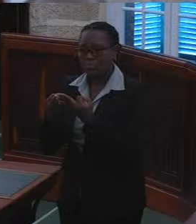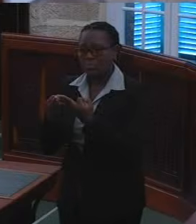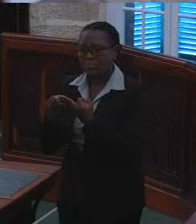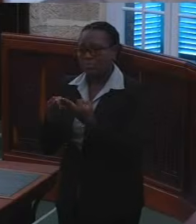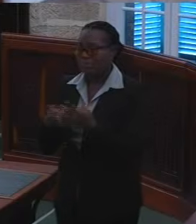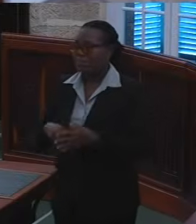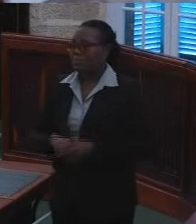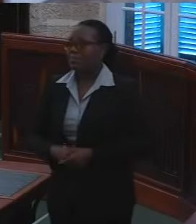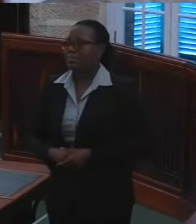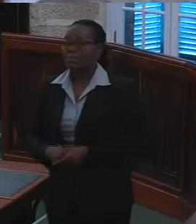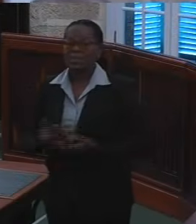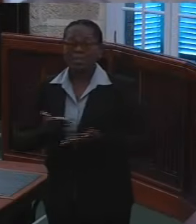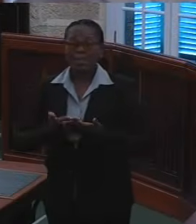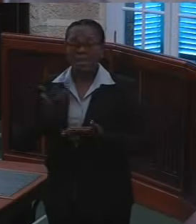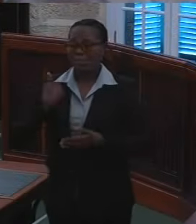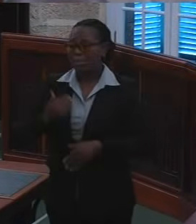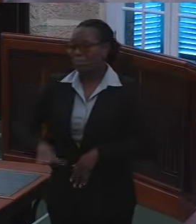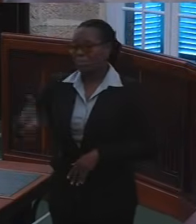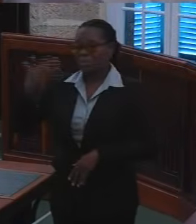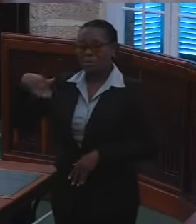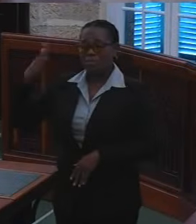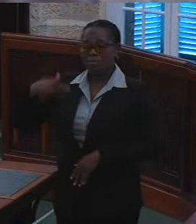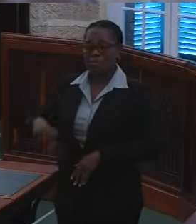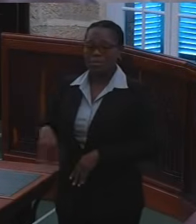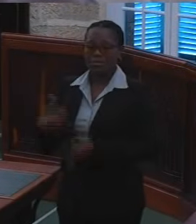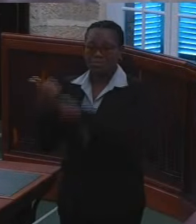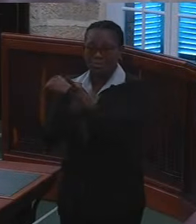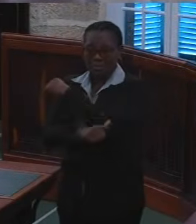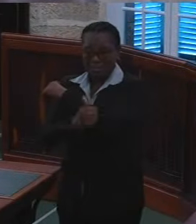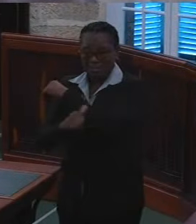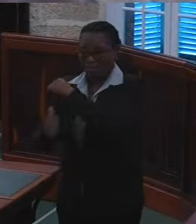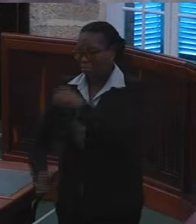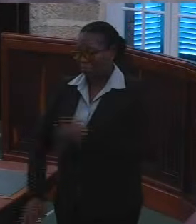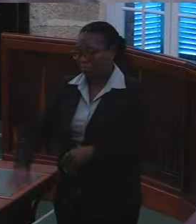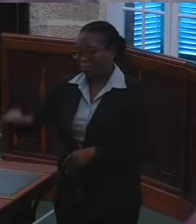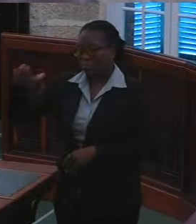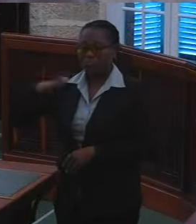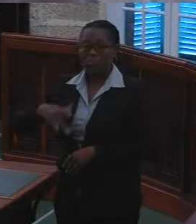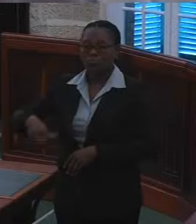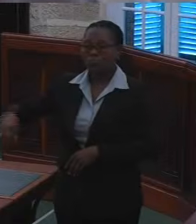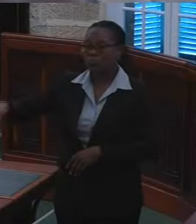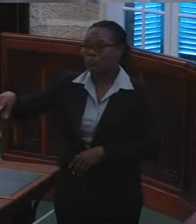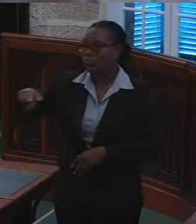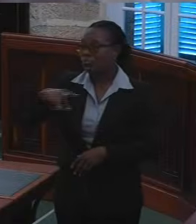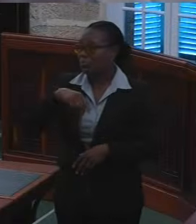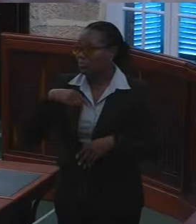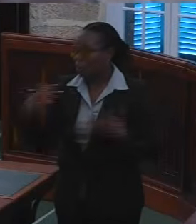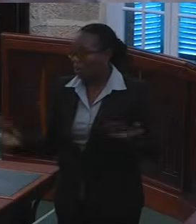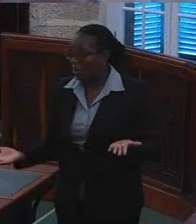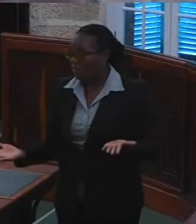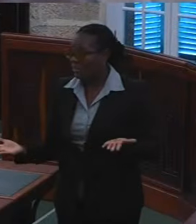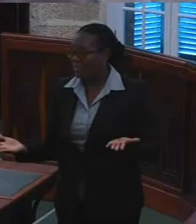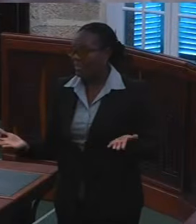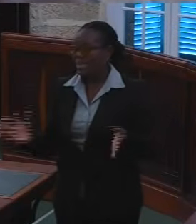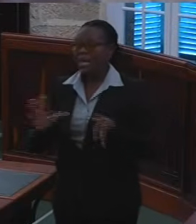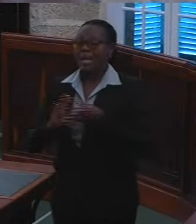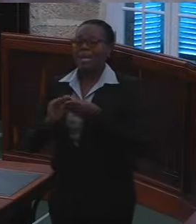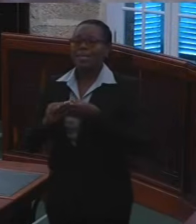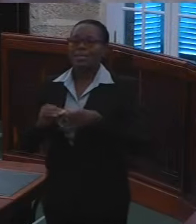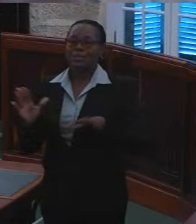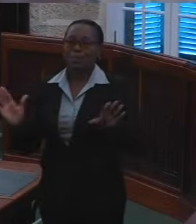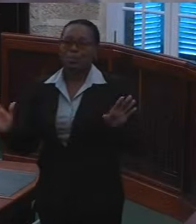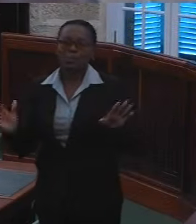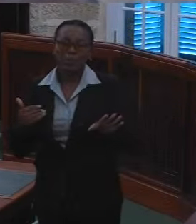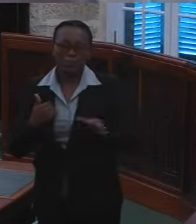gracing the countryside, St. Andrew more specifically, I am now, Mr. Speaker, when I say my dear, I can say so because I'm now